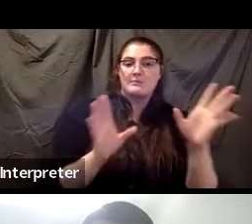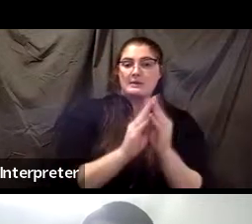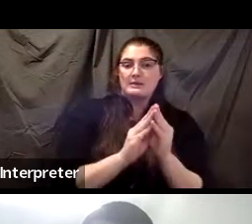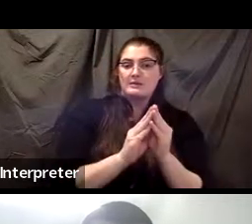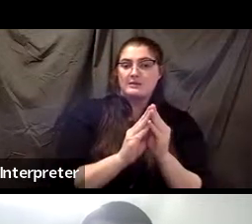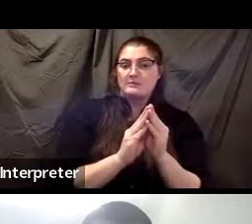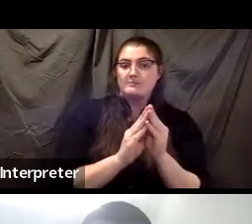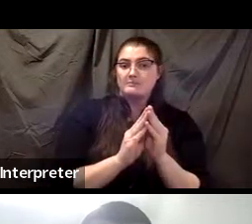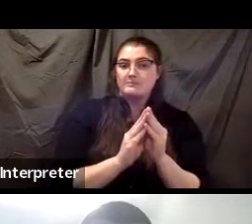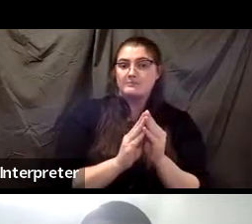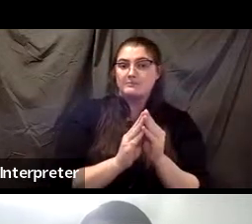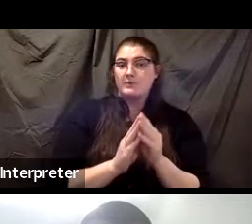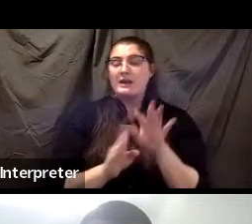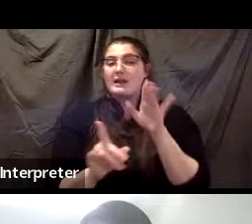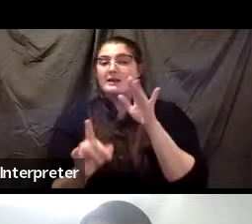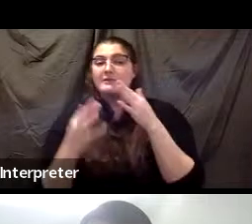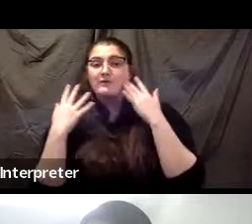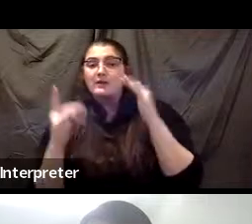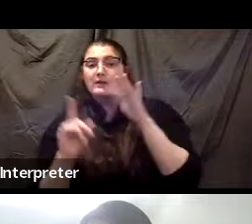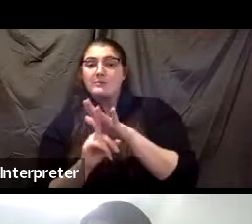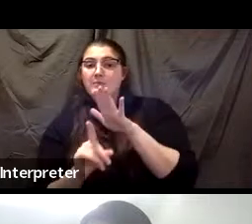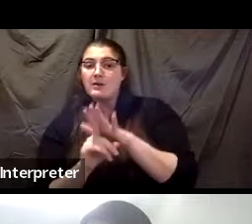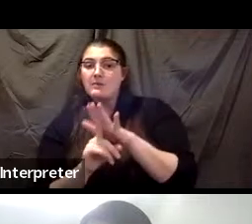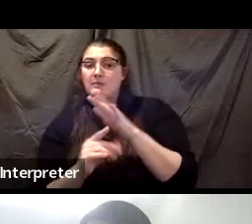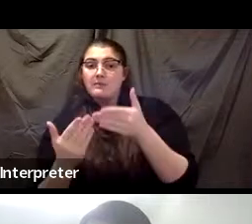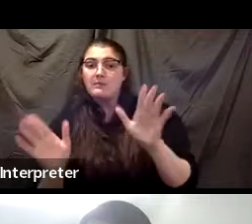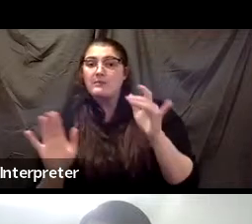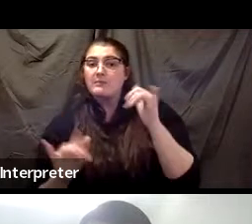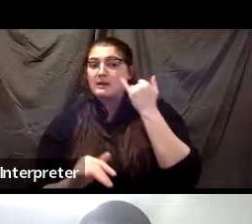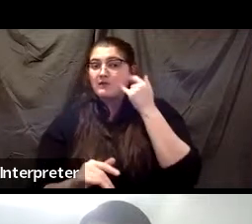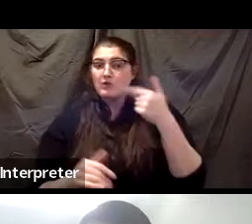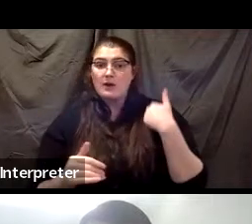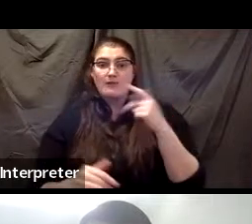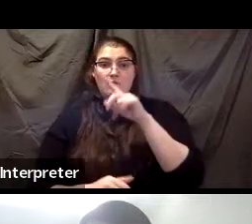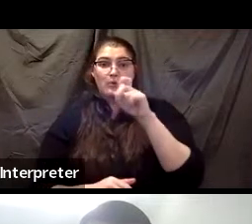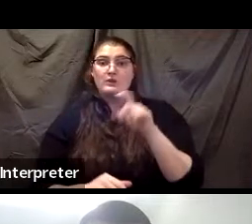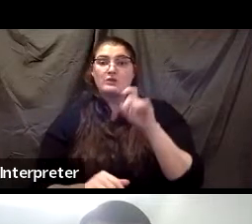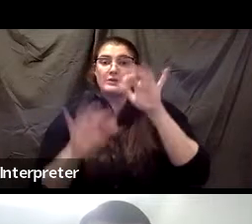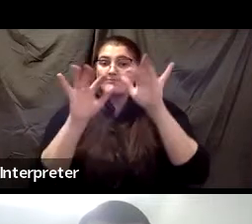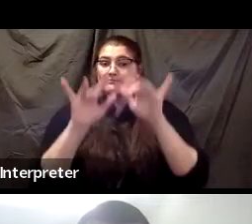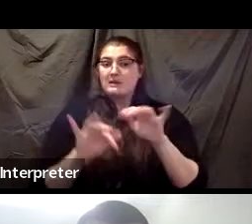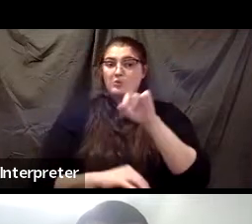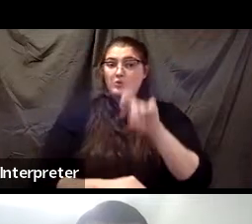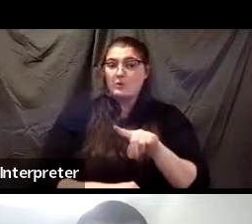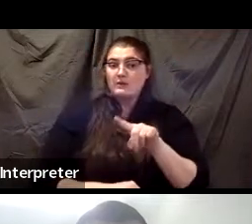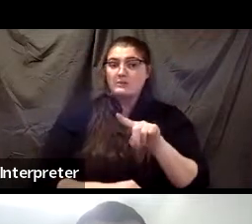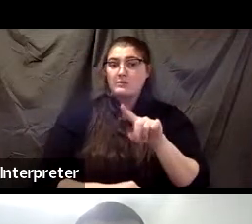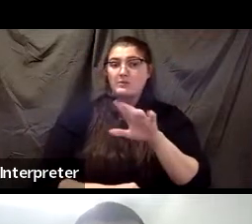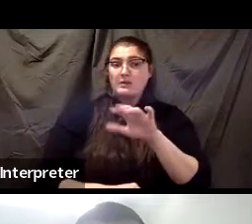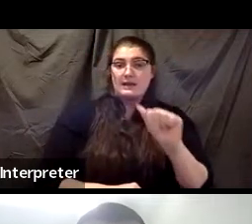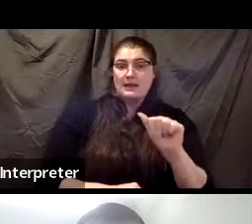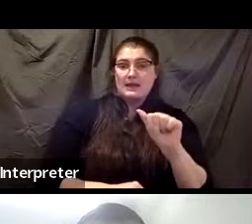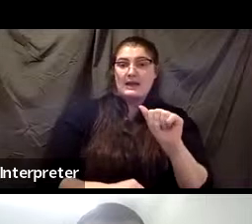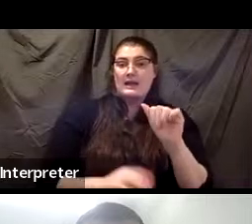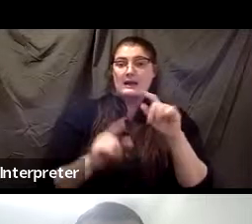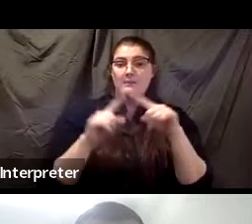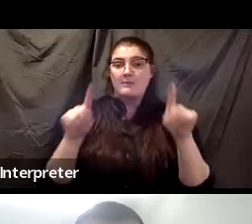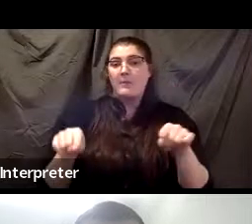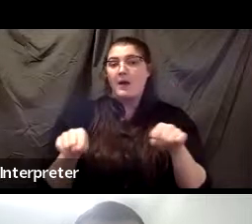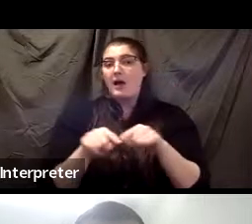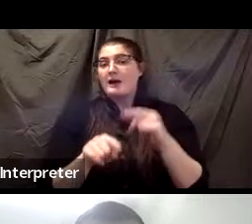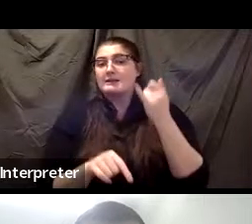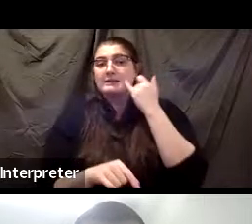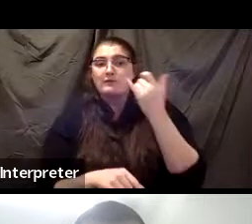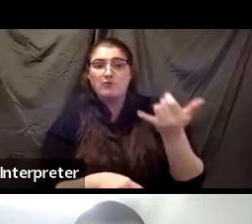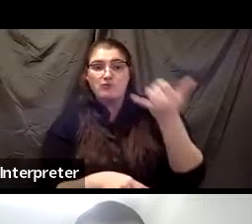And friendly reminder to the public, if you do have a question, you can drop it in the Q&A. If you are one of our beloved seniors, you can use the